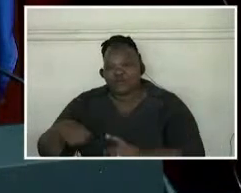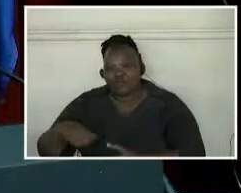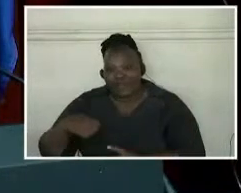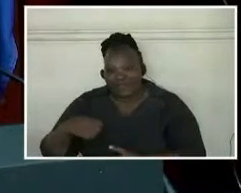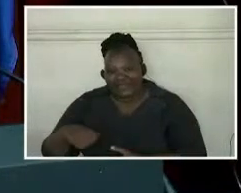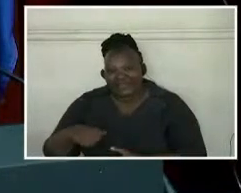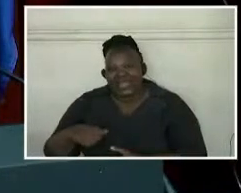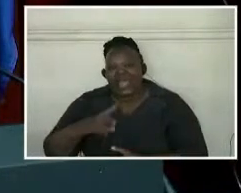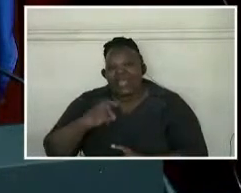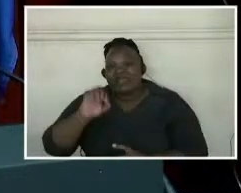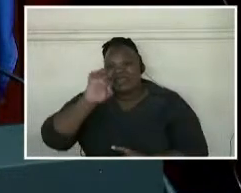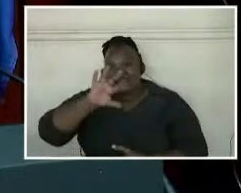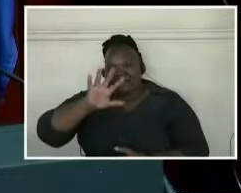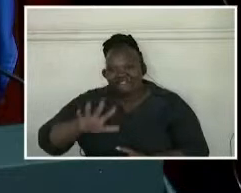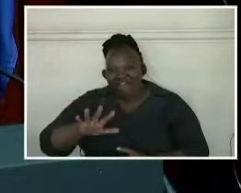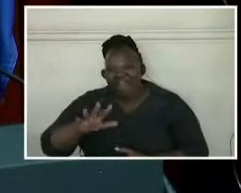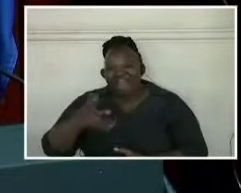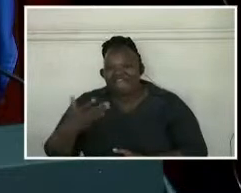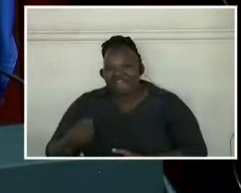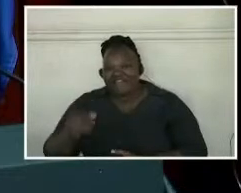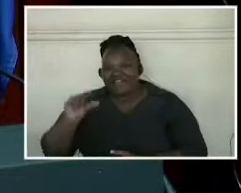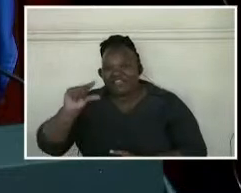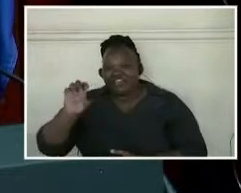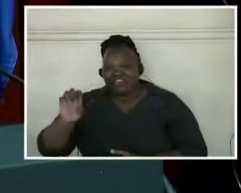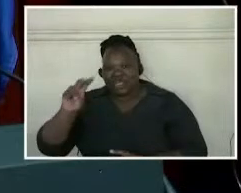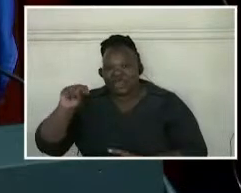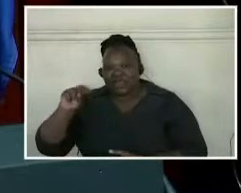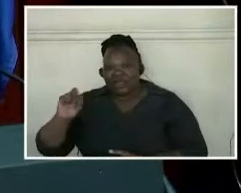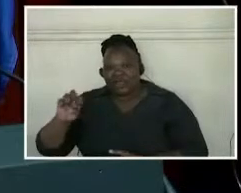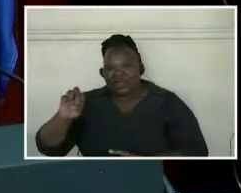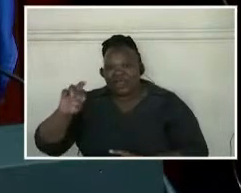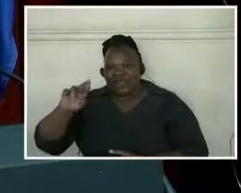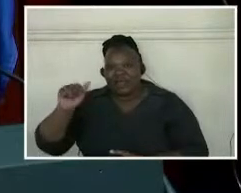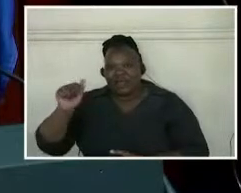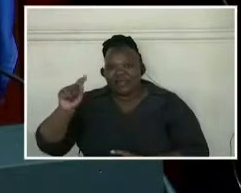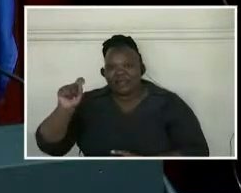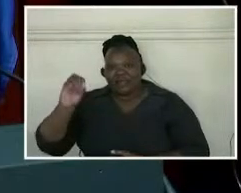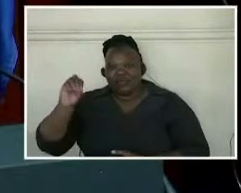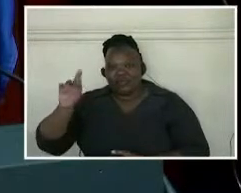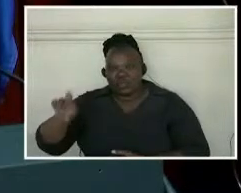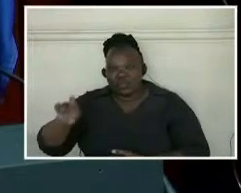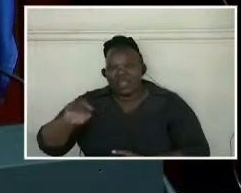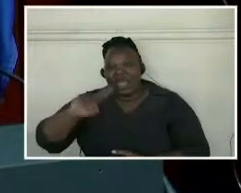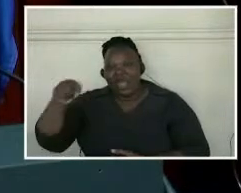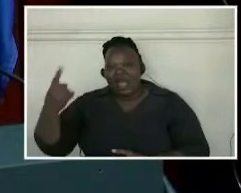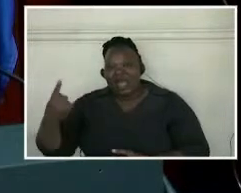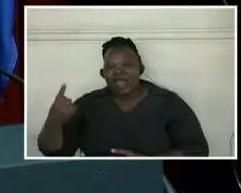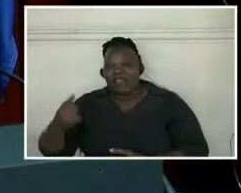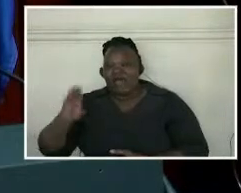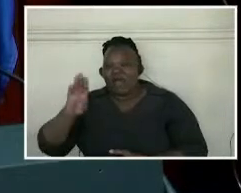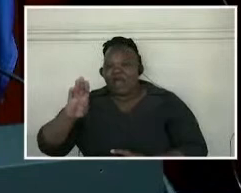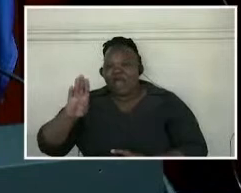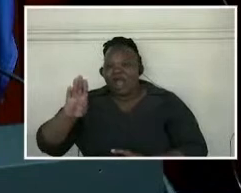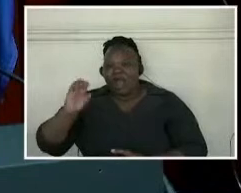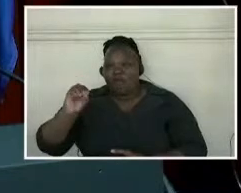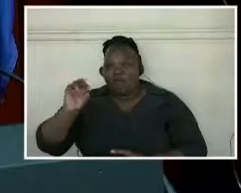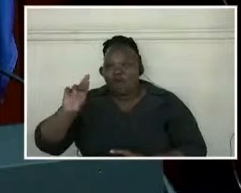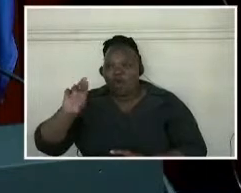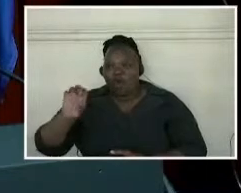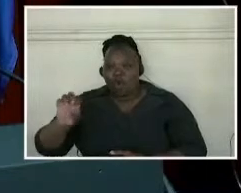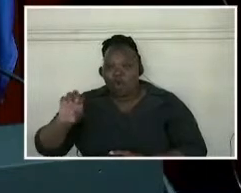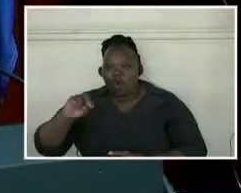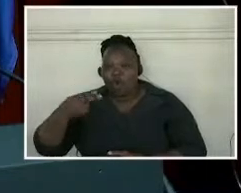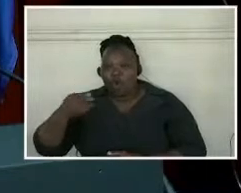generators emergency water supply through 14 boreholes were completed for this project with a